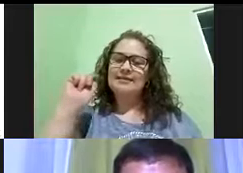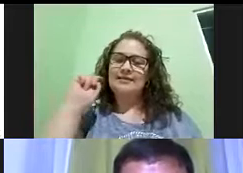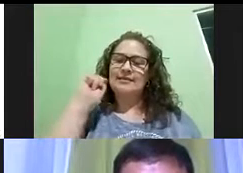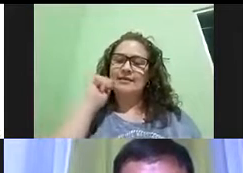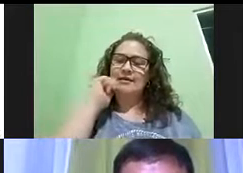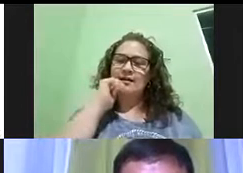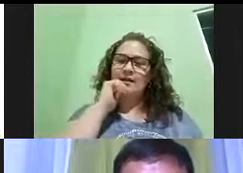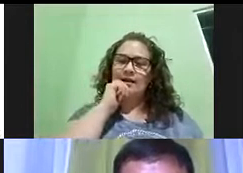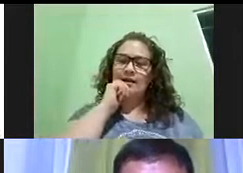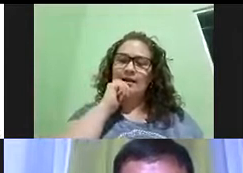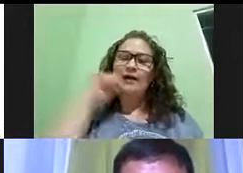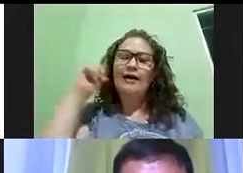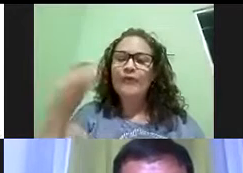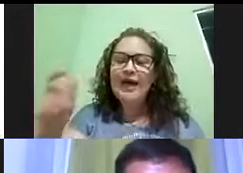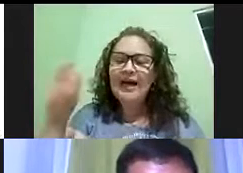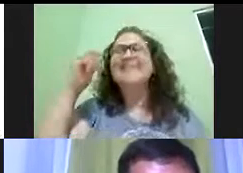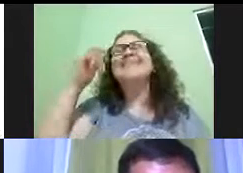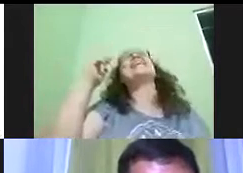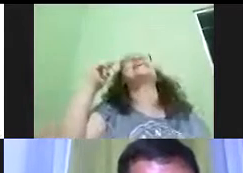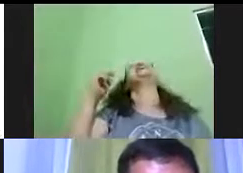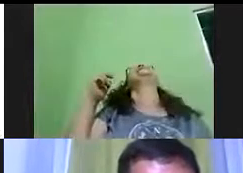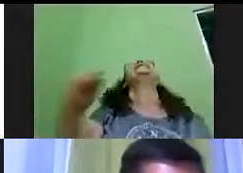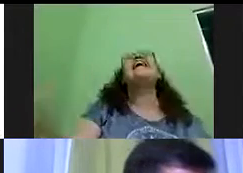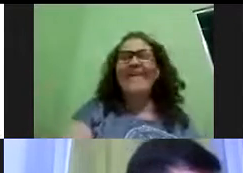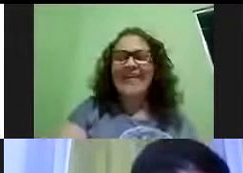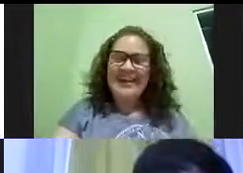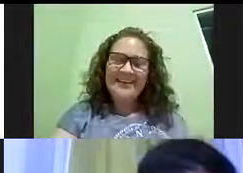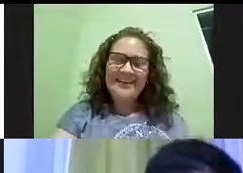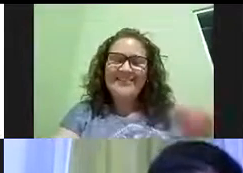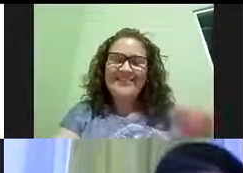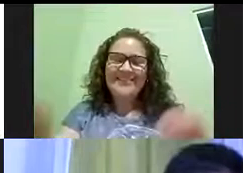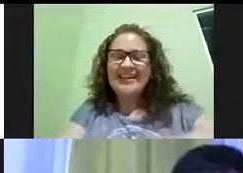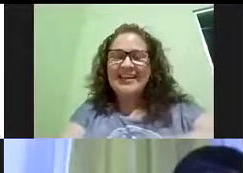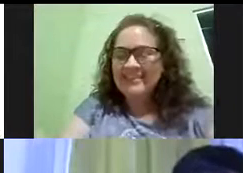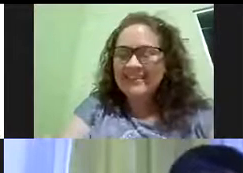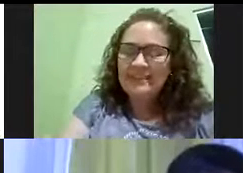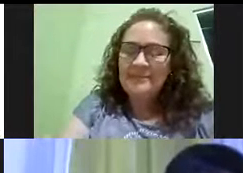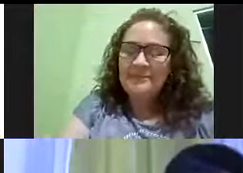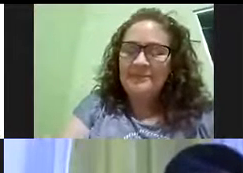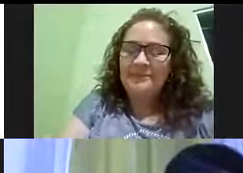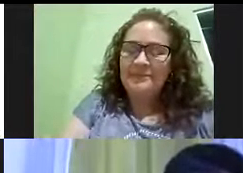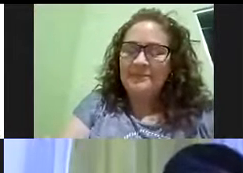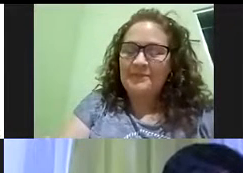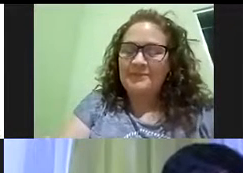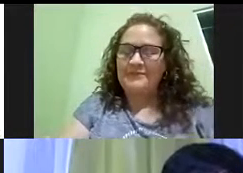S. Y. Ah, Y. Mm-hmm. Okay. Y. Okay.